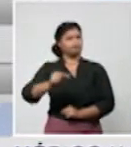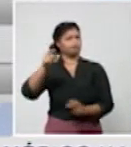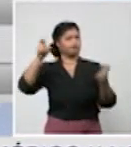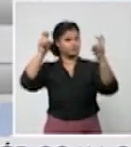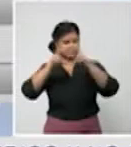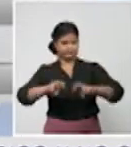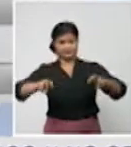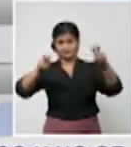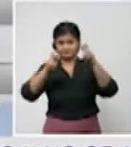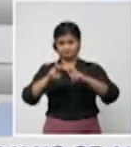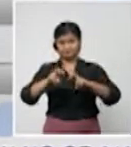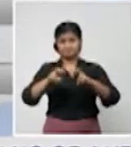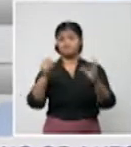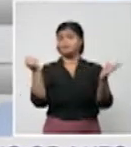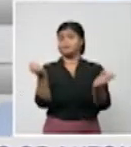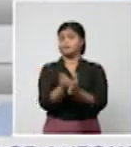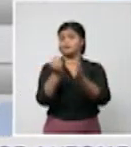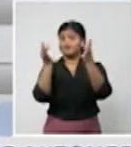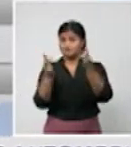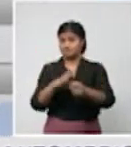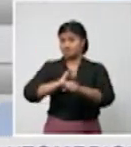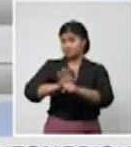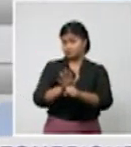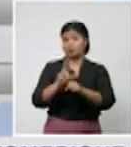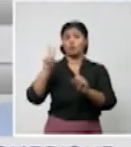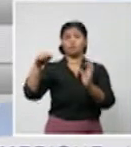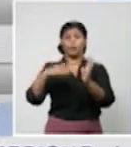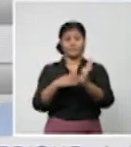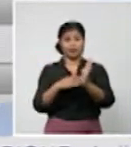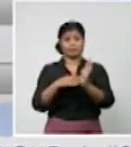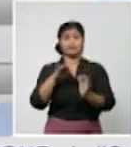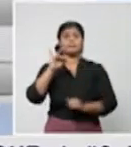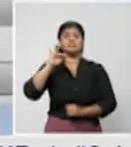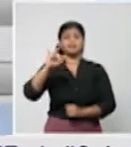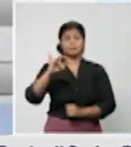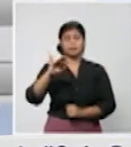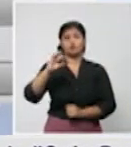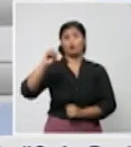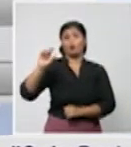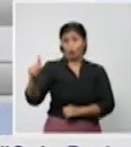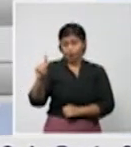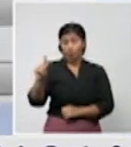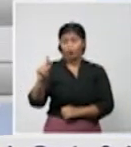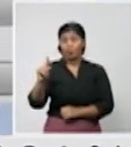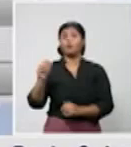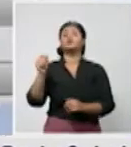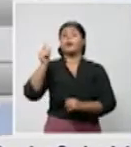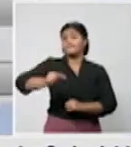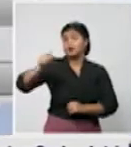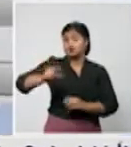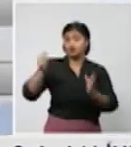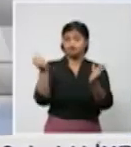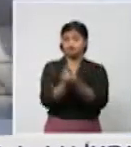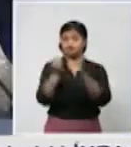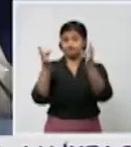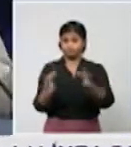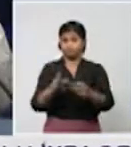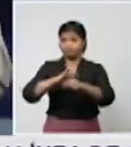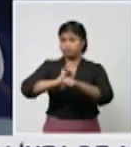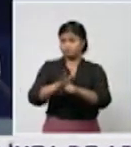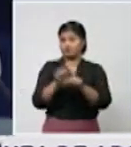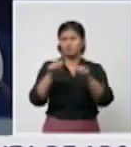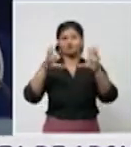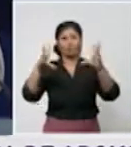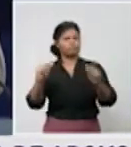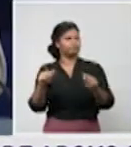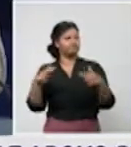0.97% of all analyzed samples. Yesterday, other provinces also processed samples. In Artemisa province, and we are aware of